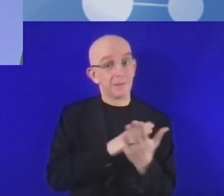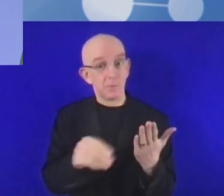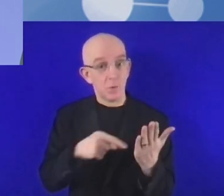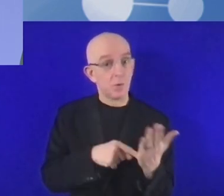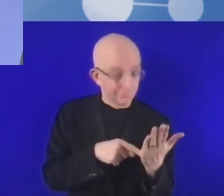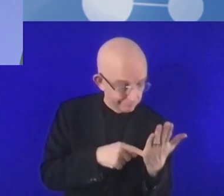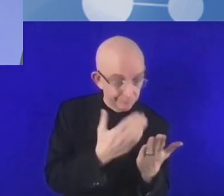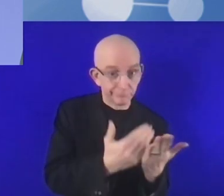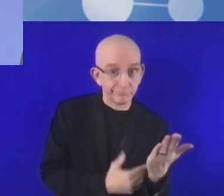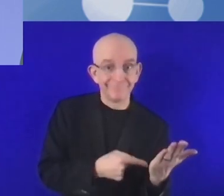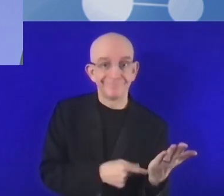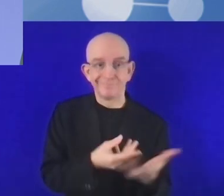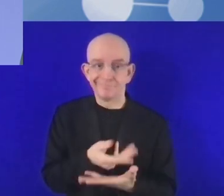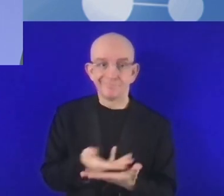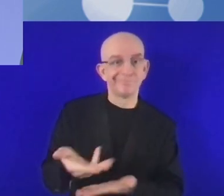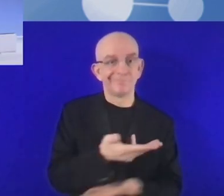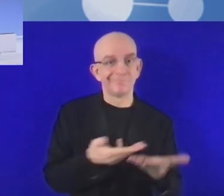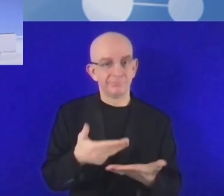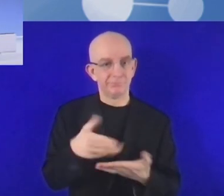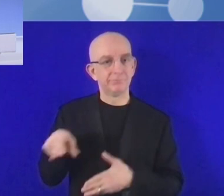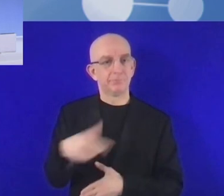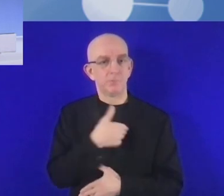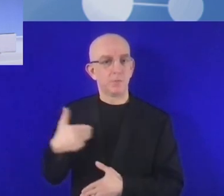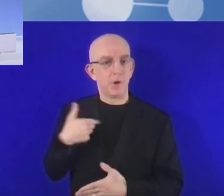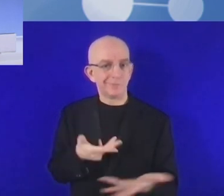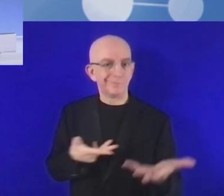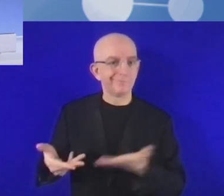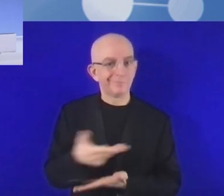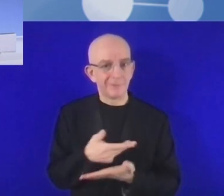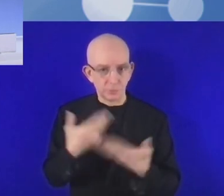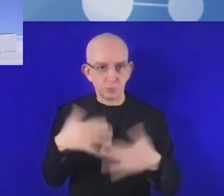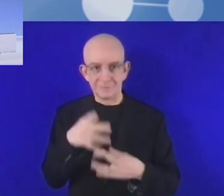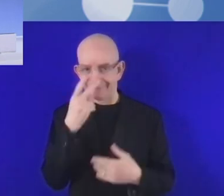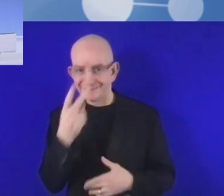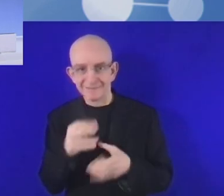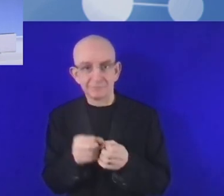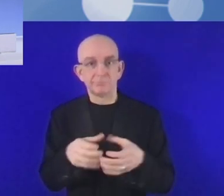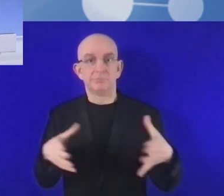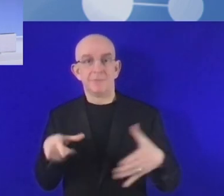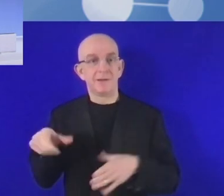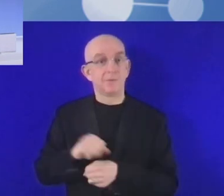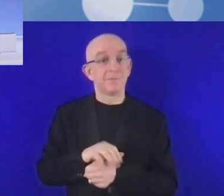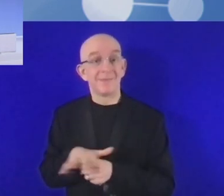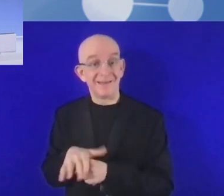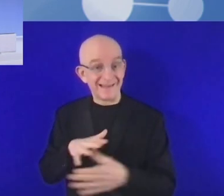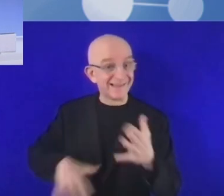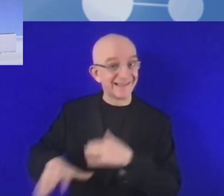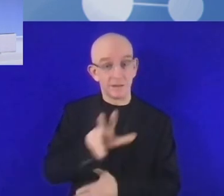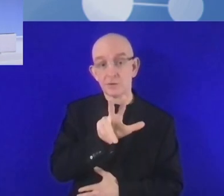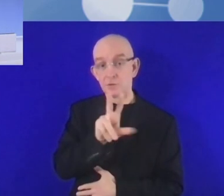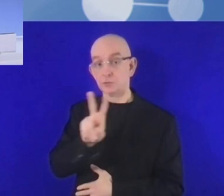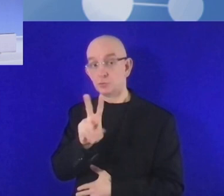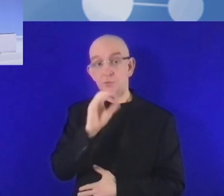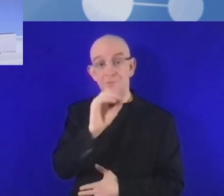using social media. We, for example, 35